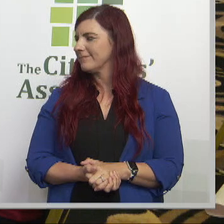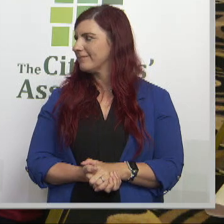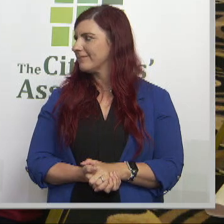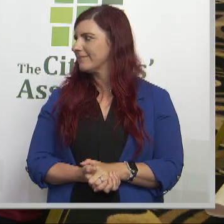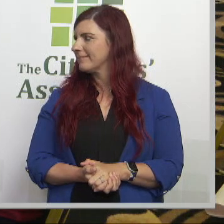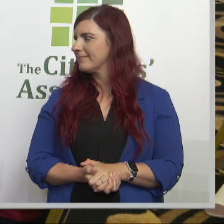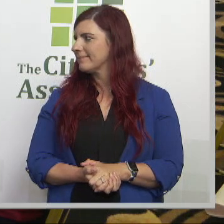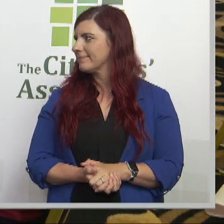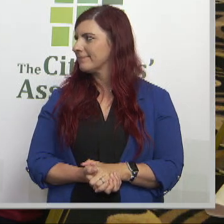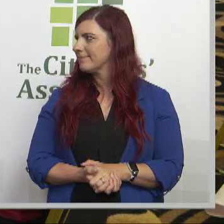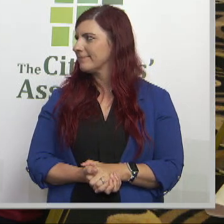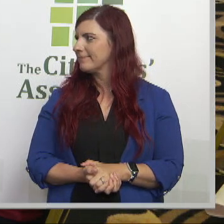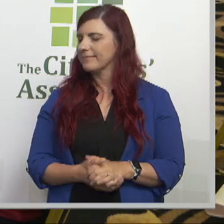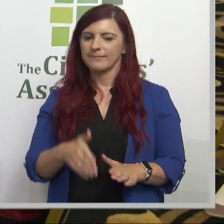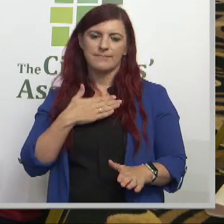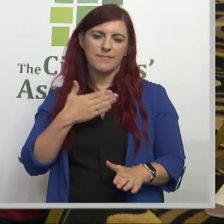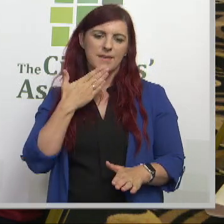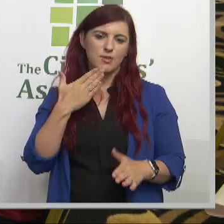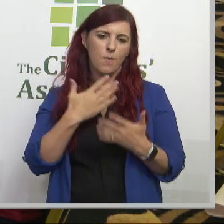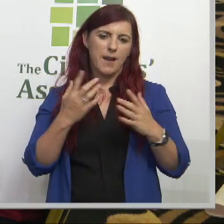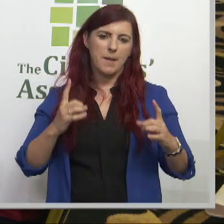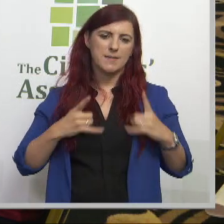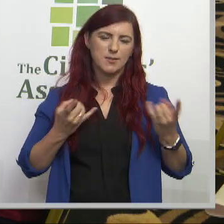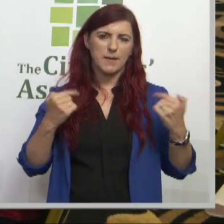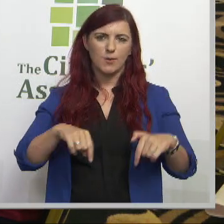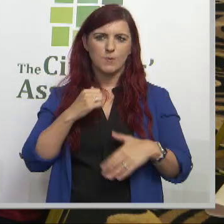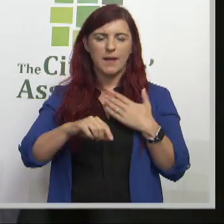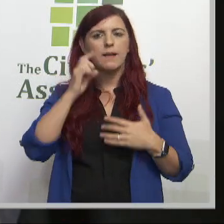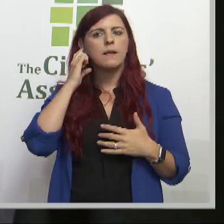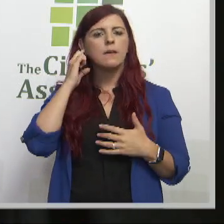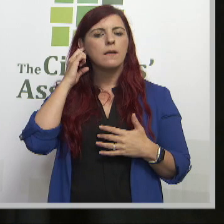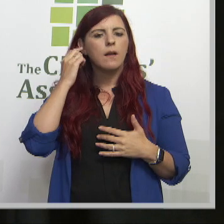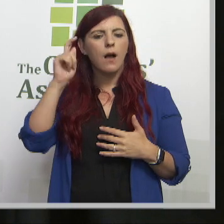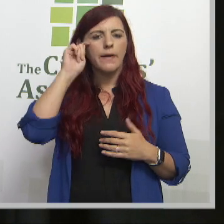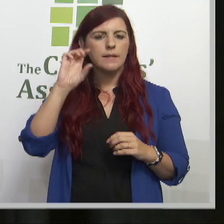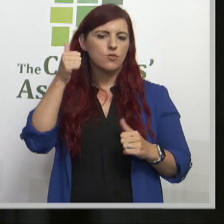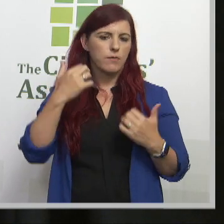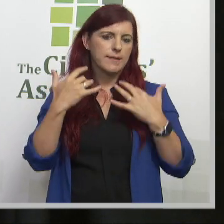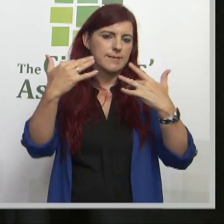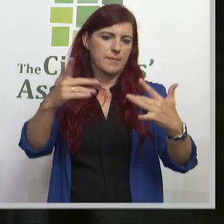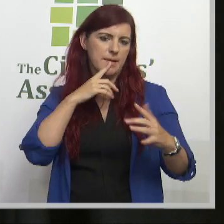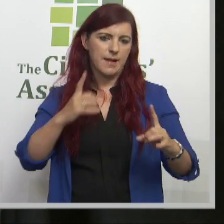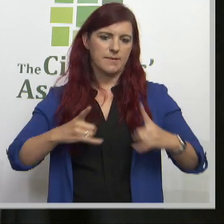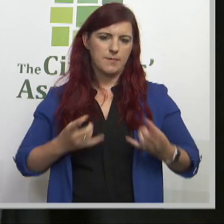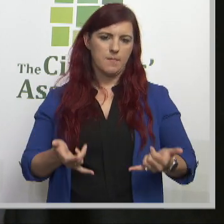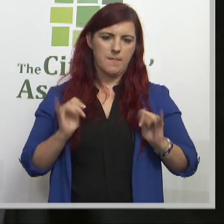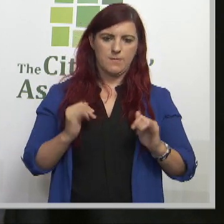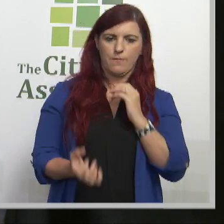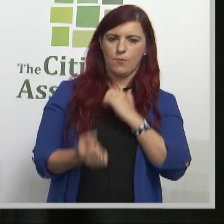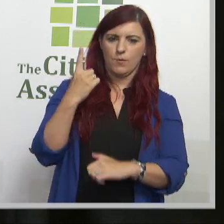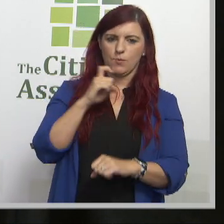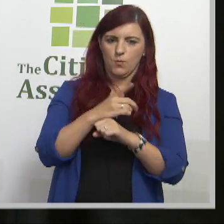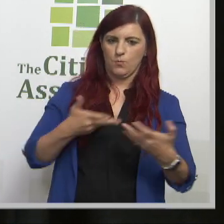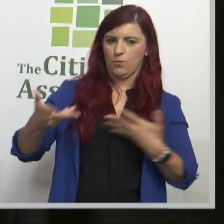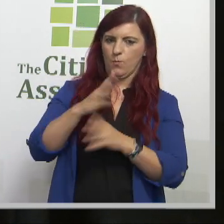Thanks very much. I'm delighted to give my time, first of all, because I think it's a great cause, great assembly, and I'm really delighted to have the opportunity to talk to